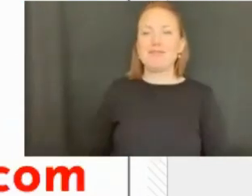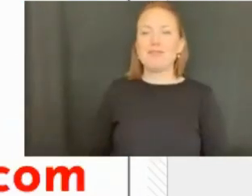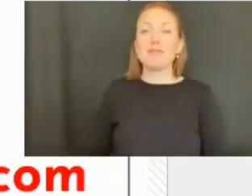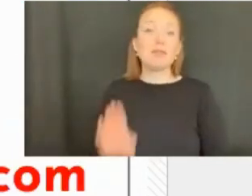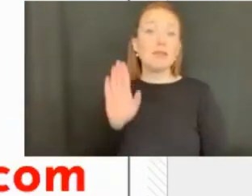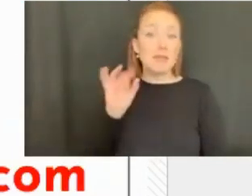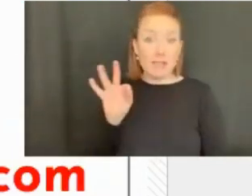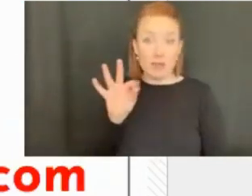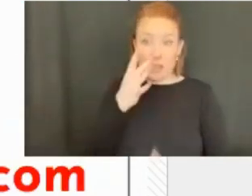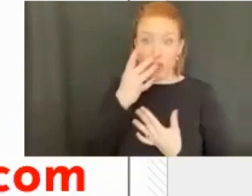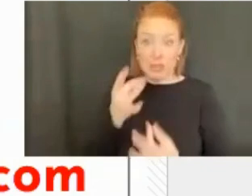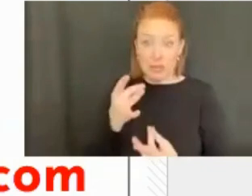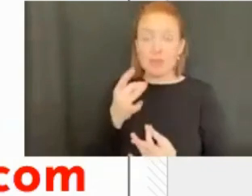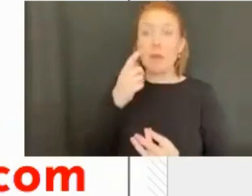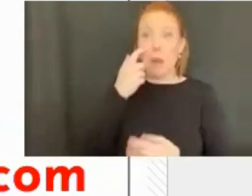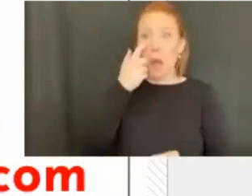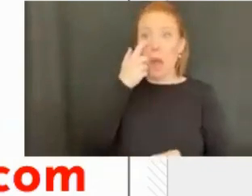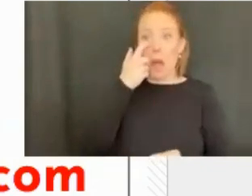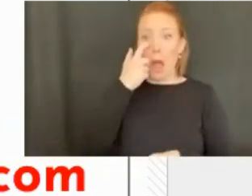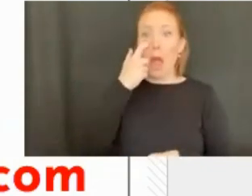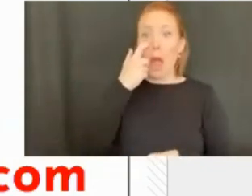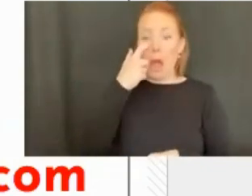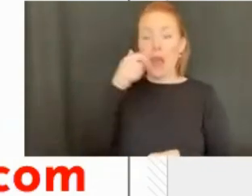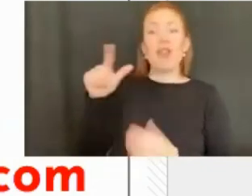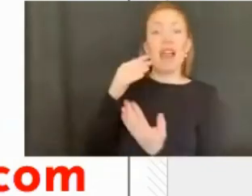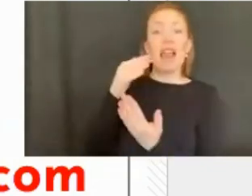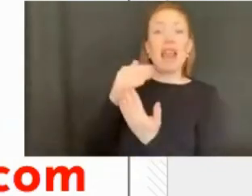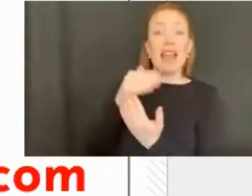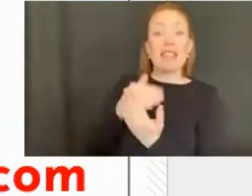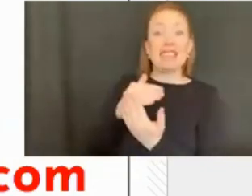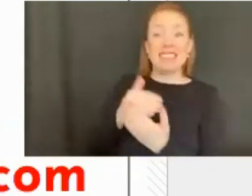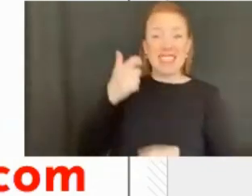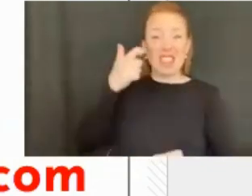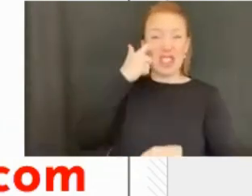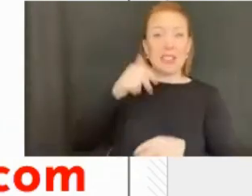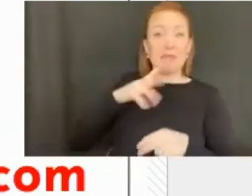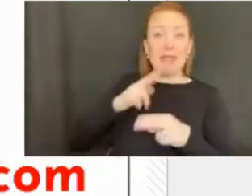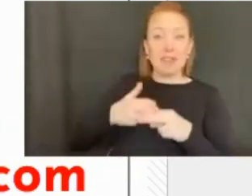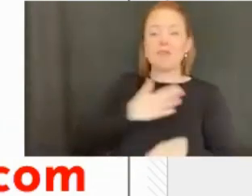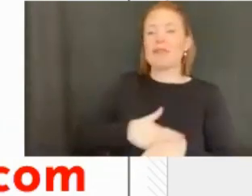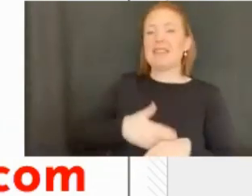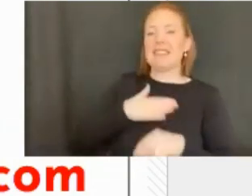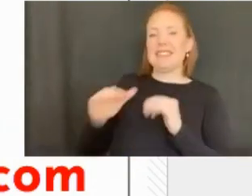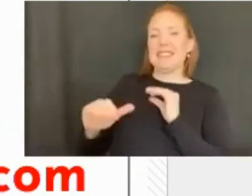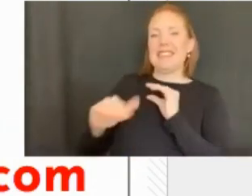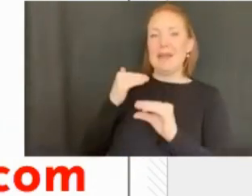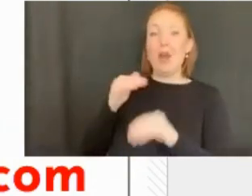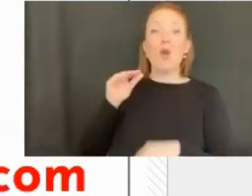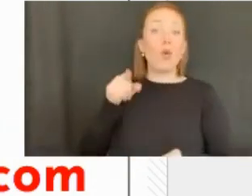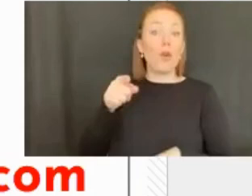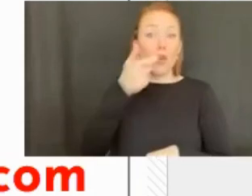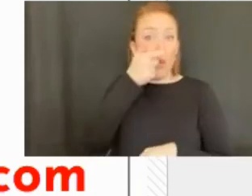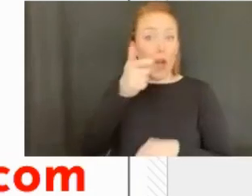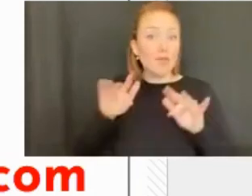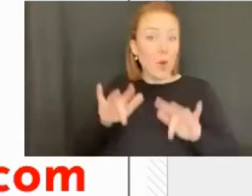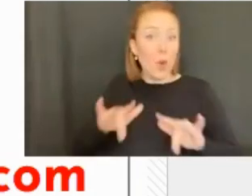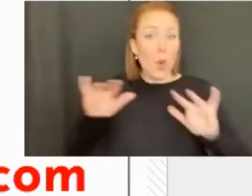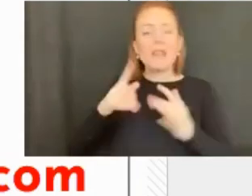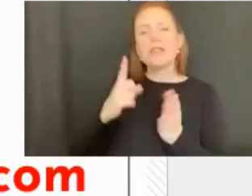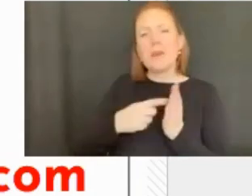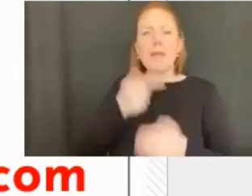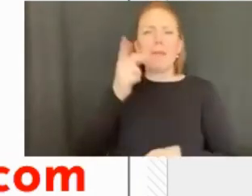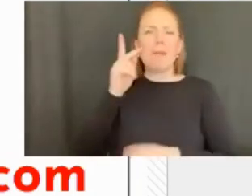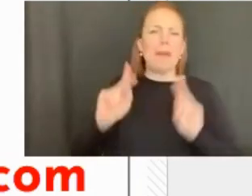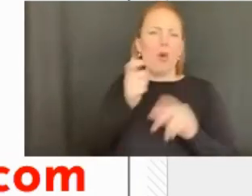like the lessons that I just mentioned, please send an email. If you're watching on a recording, sometimes people do, please send